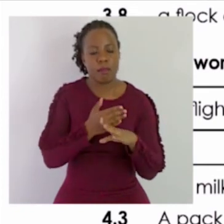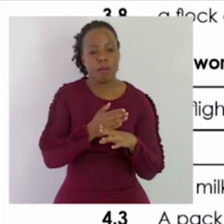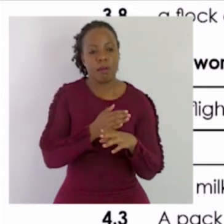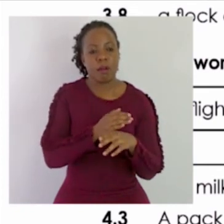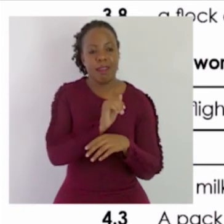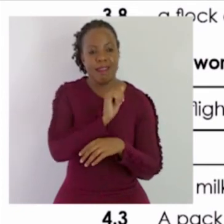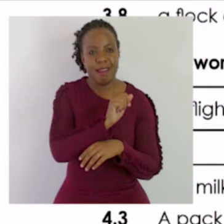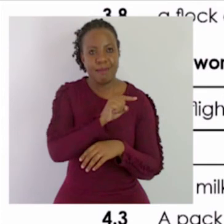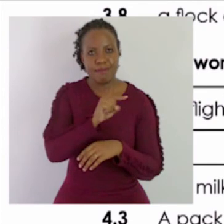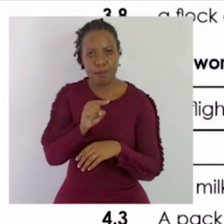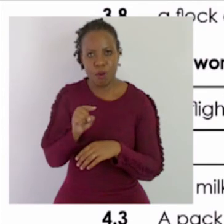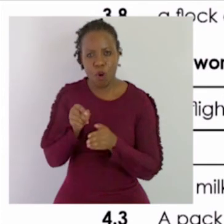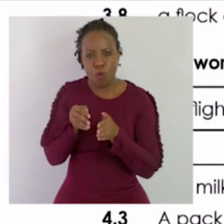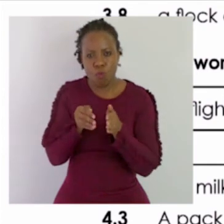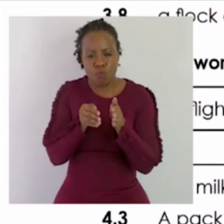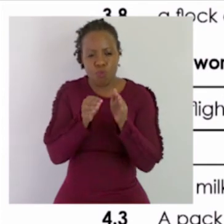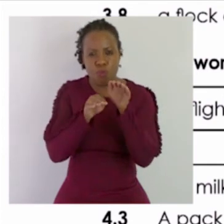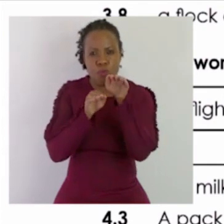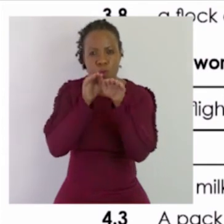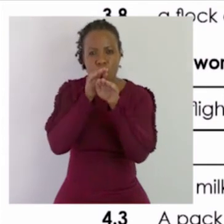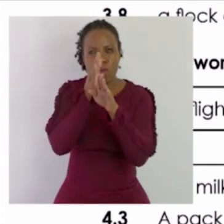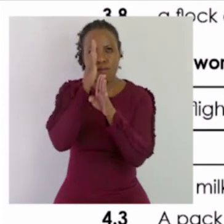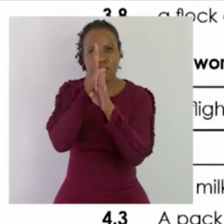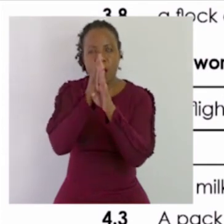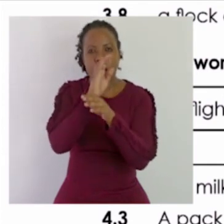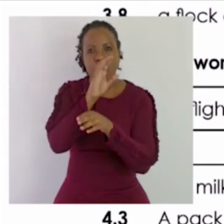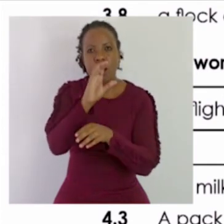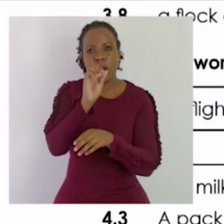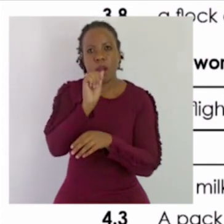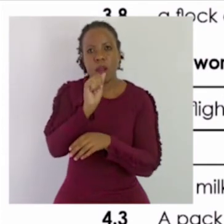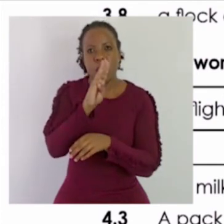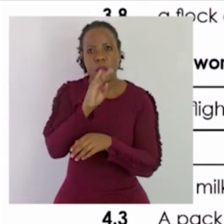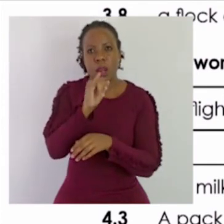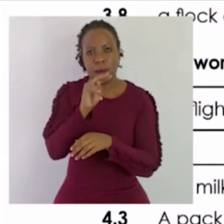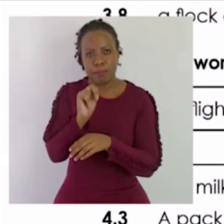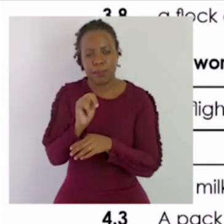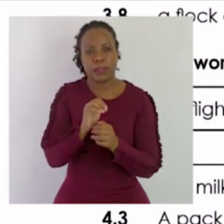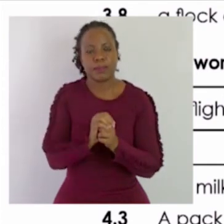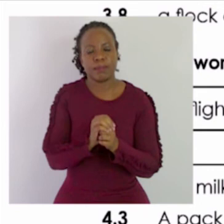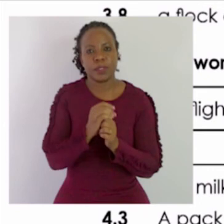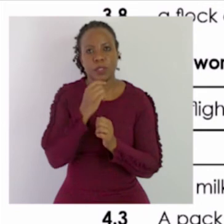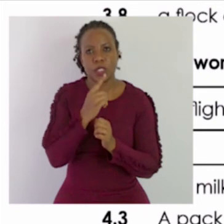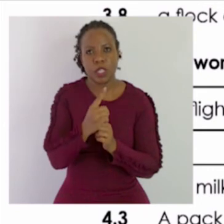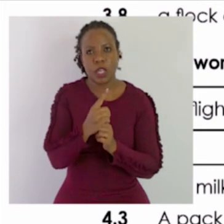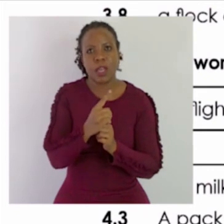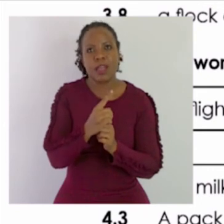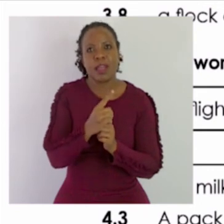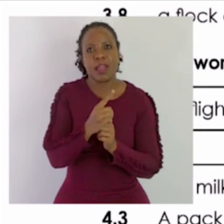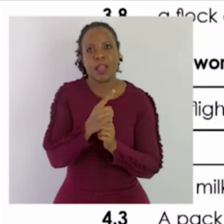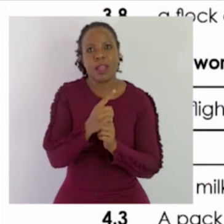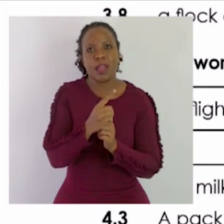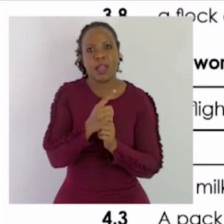steps led to the cabin. We would say a pair of narrow